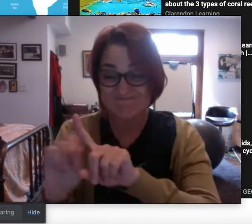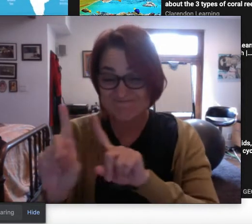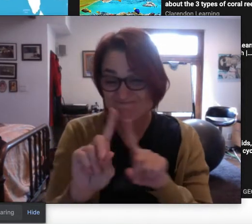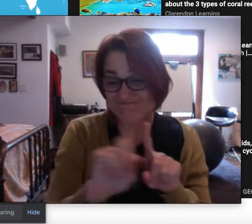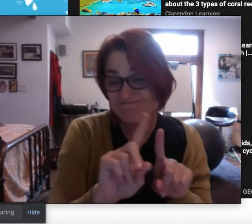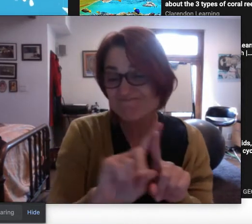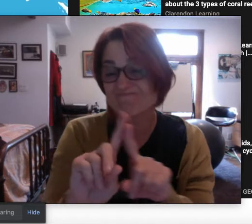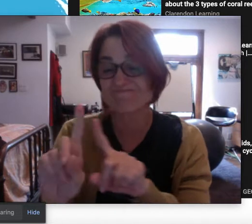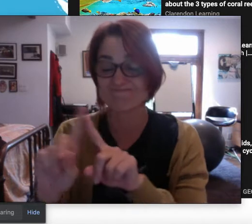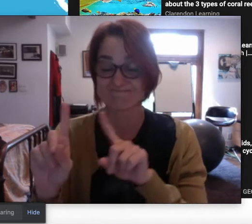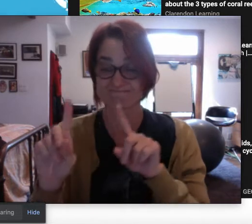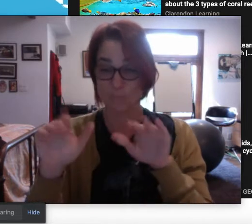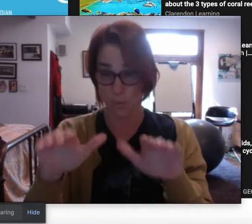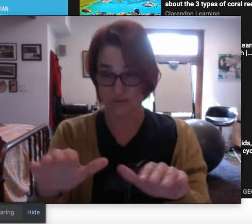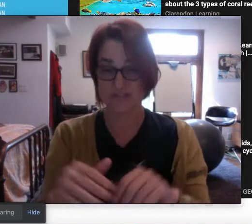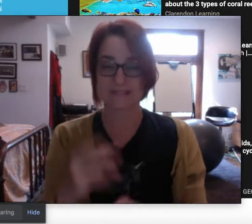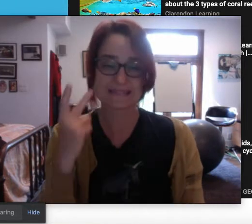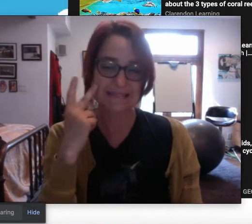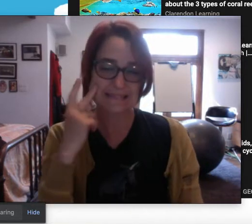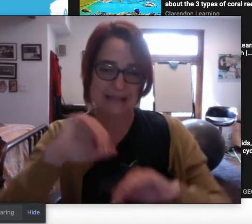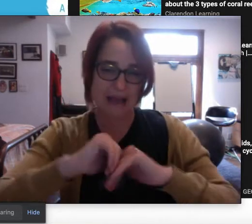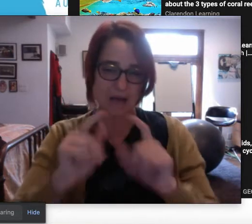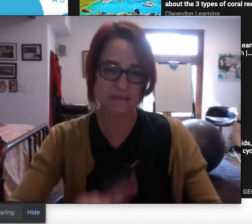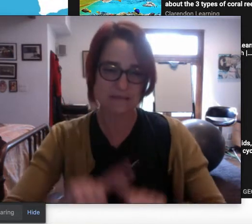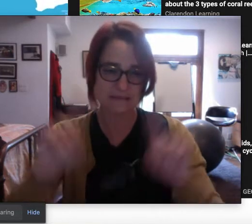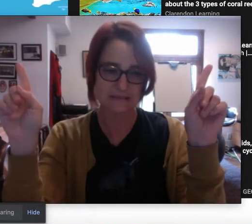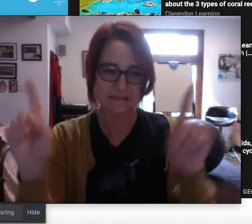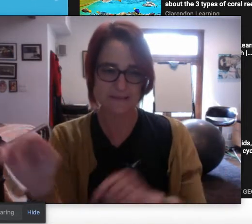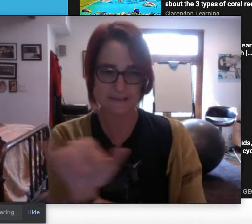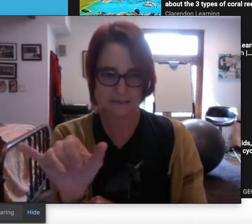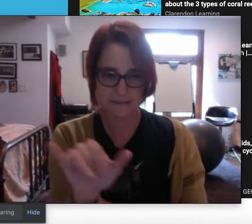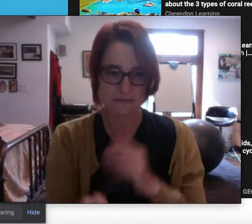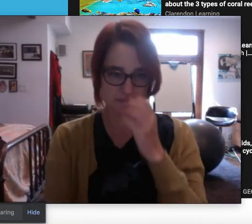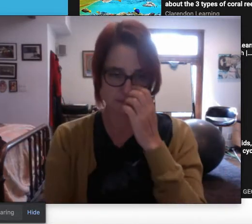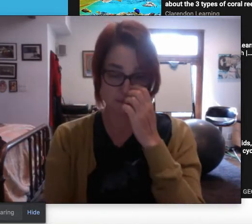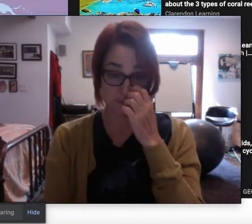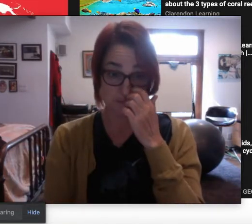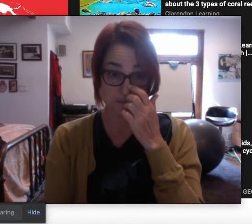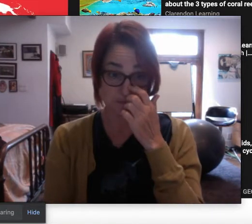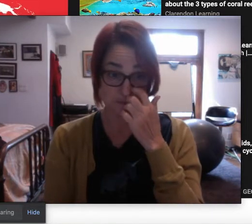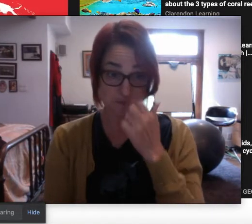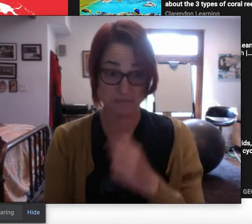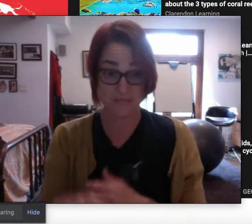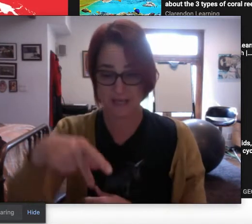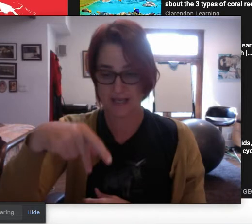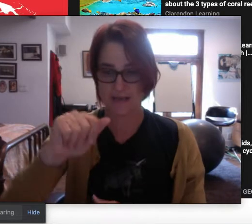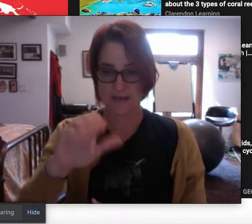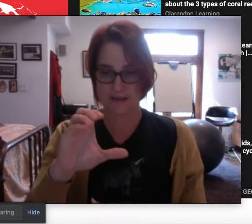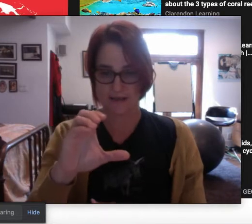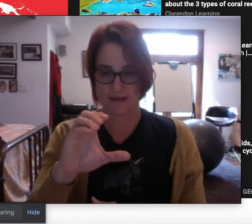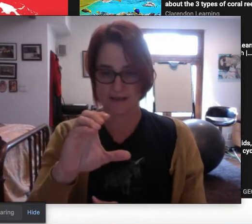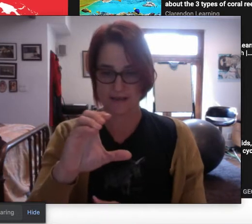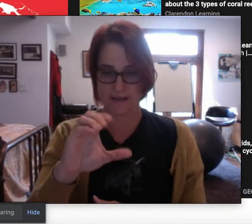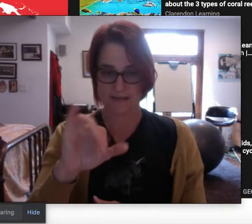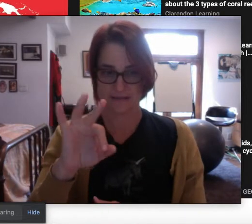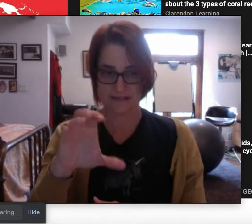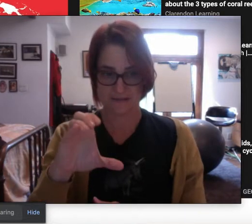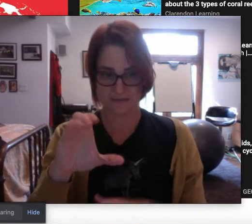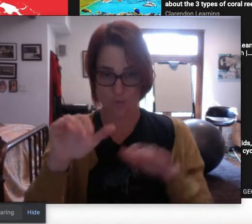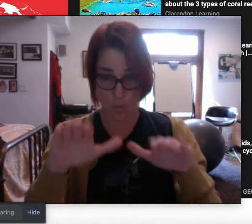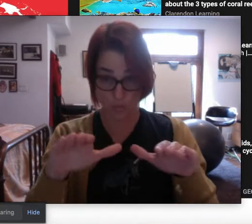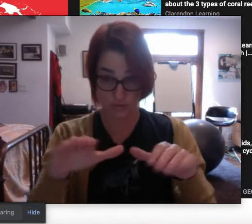of the 5 oceans and see how they're different and similar. The Pacific Ocean is